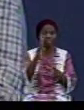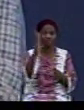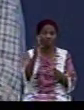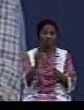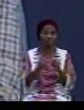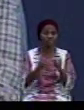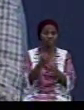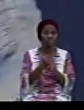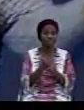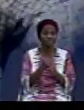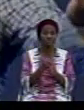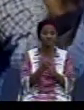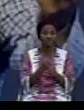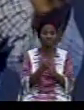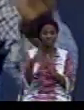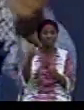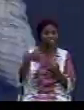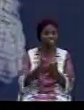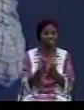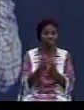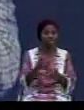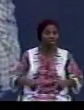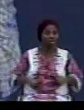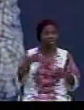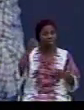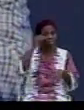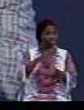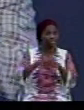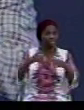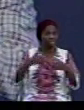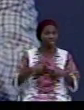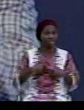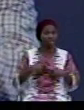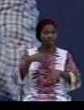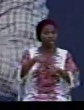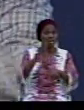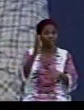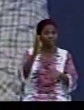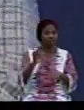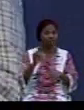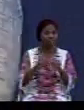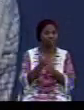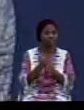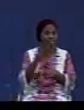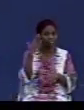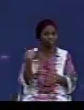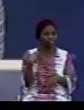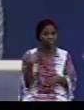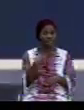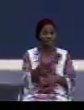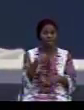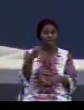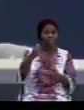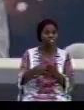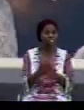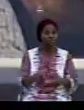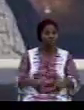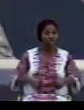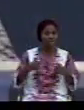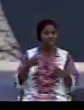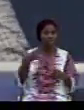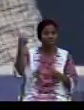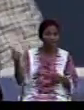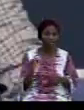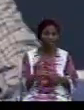40 years, and the new power he didn't have in 40 years, and the new life, eternal life, he